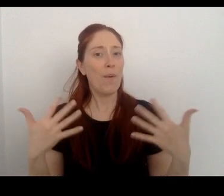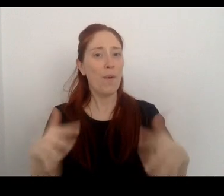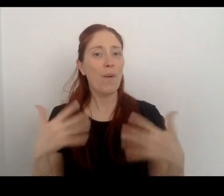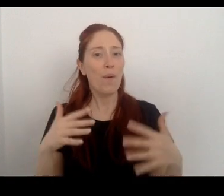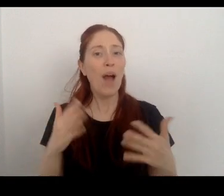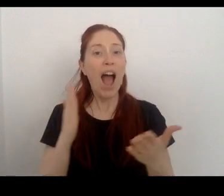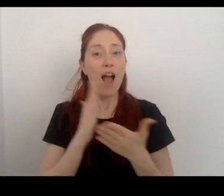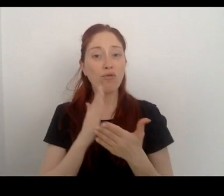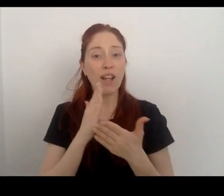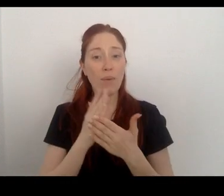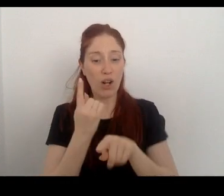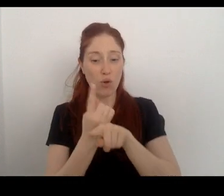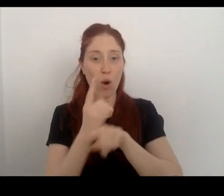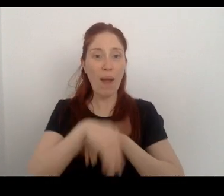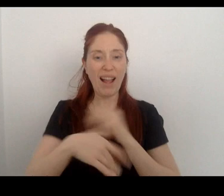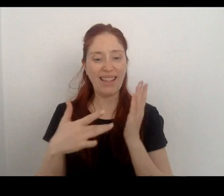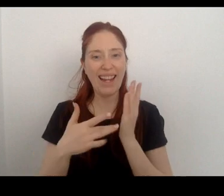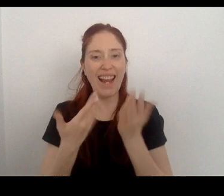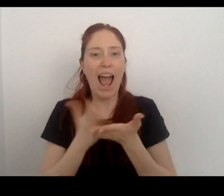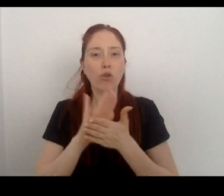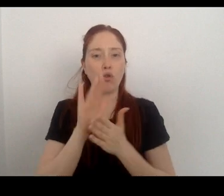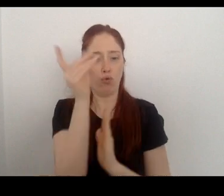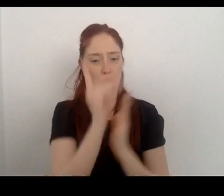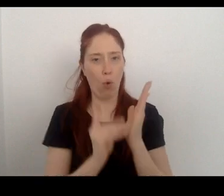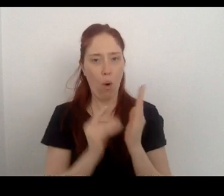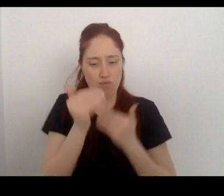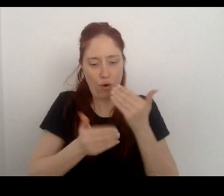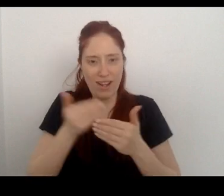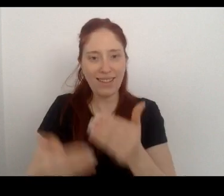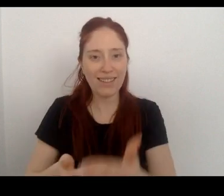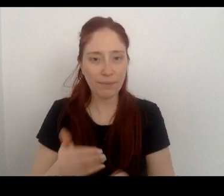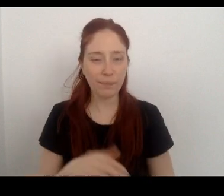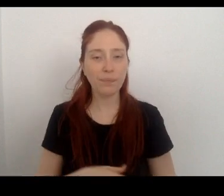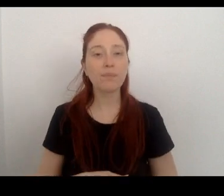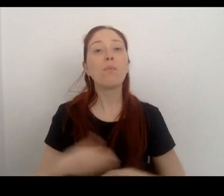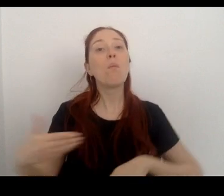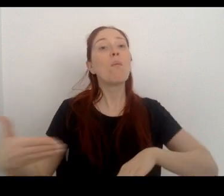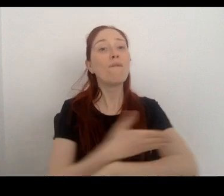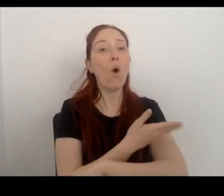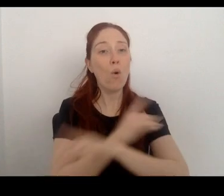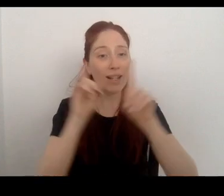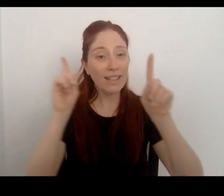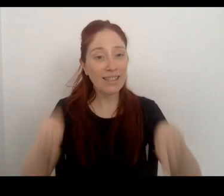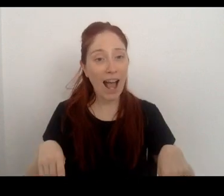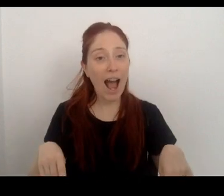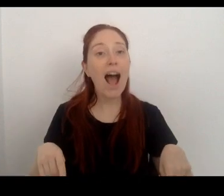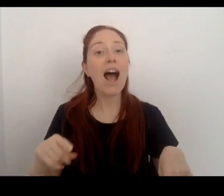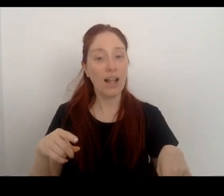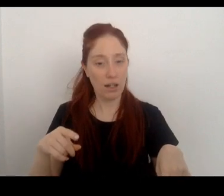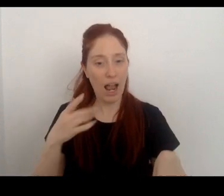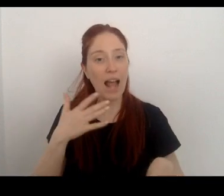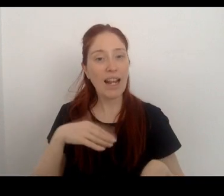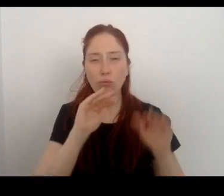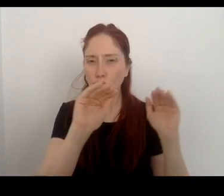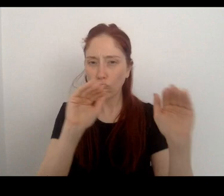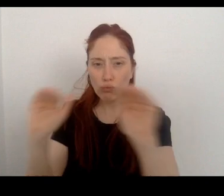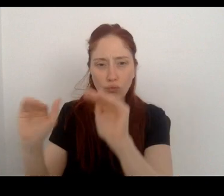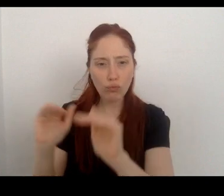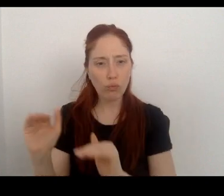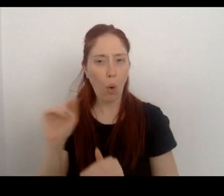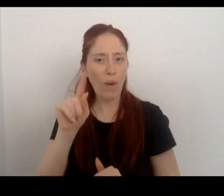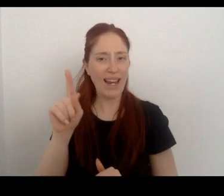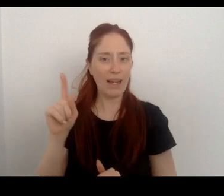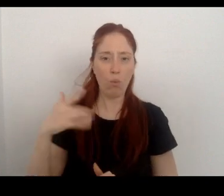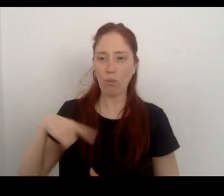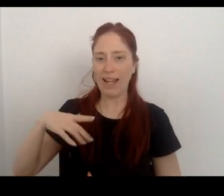get started, I just want to remind you of the suggested materials that we're going to be using this afternoon. We're going to be using about 10 pieces